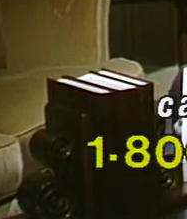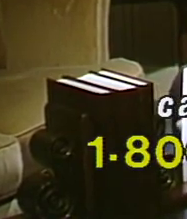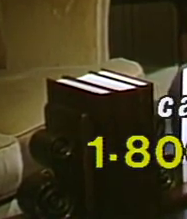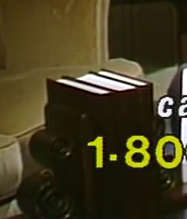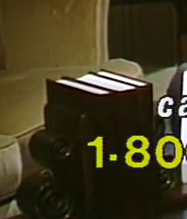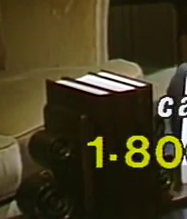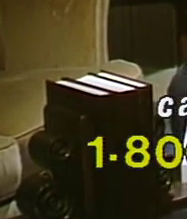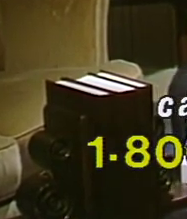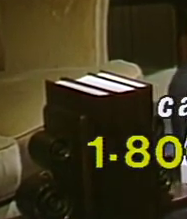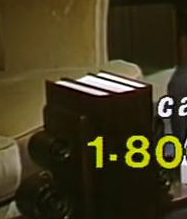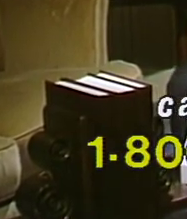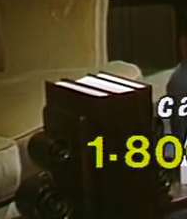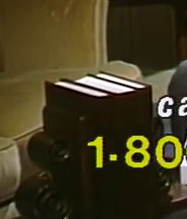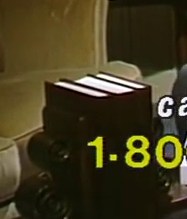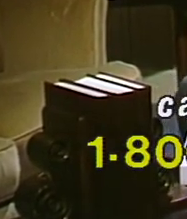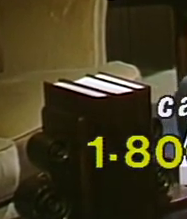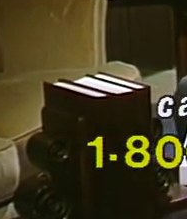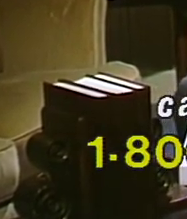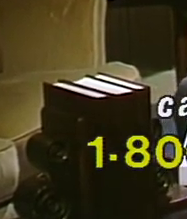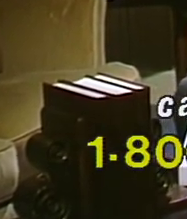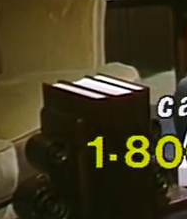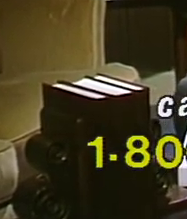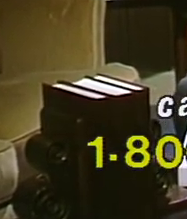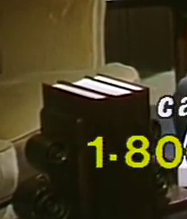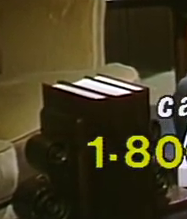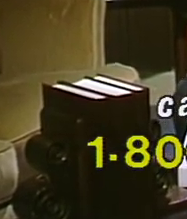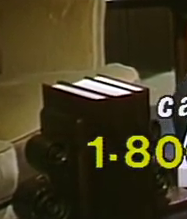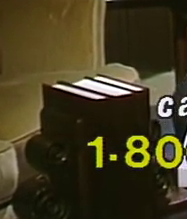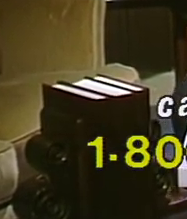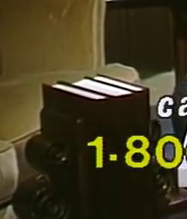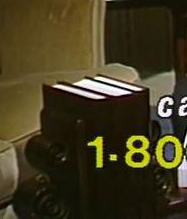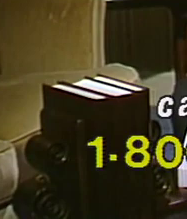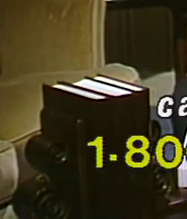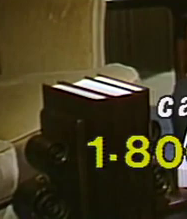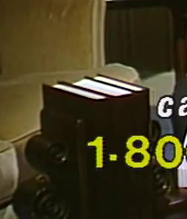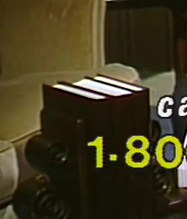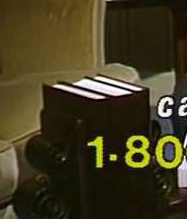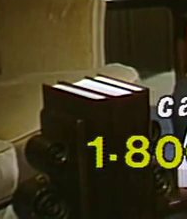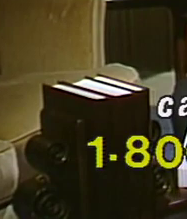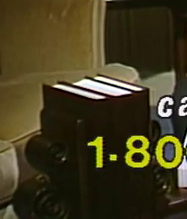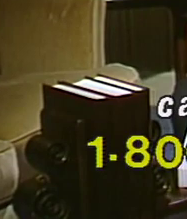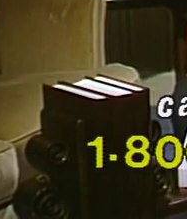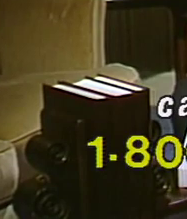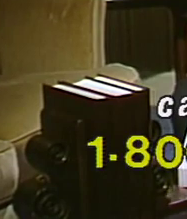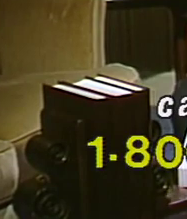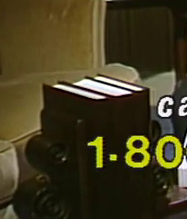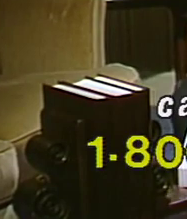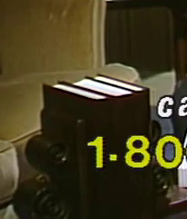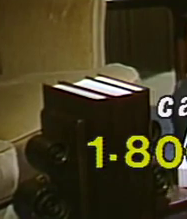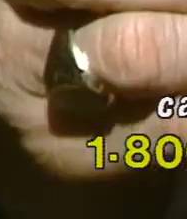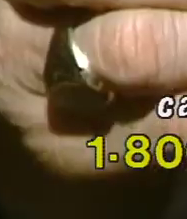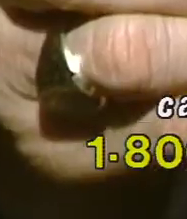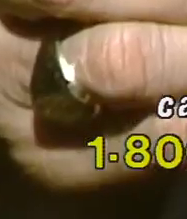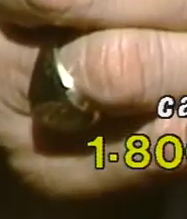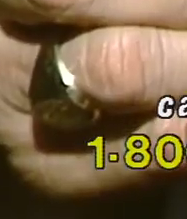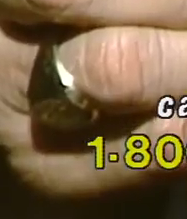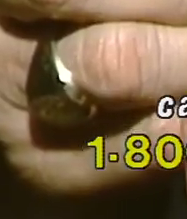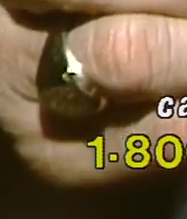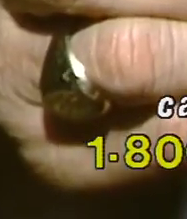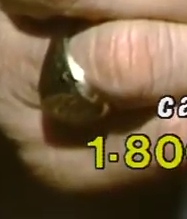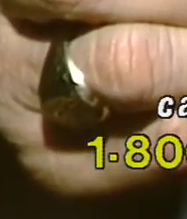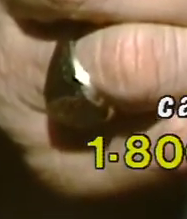is a little jewelry box, just like this. When you open it, you'll find inside 2